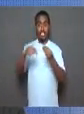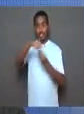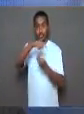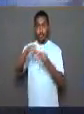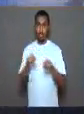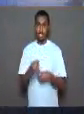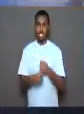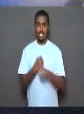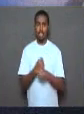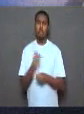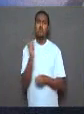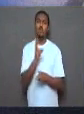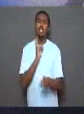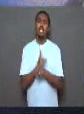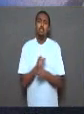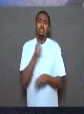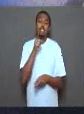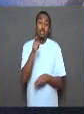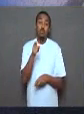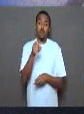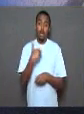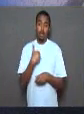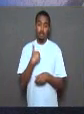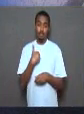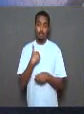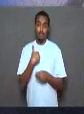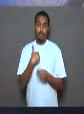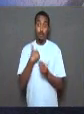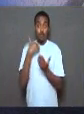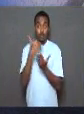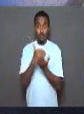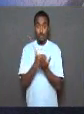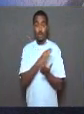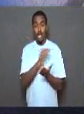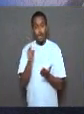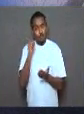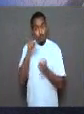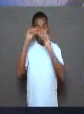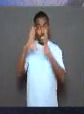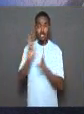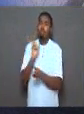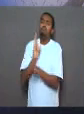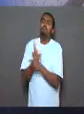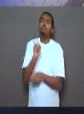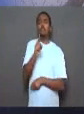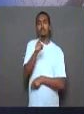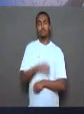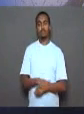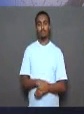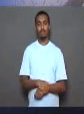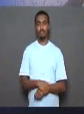year. What expectations do you have of the course and of your teacher?